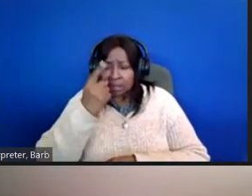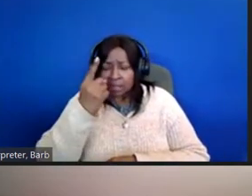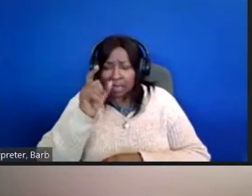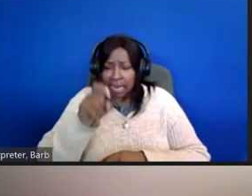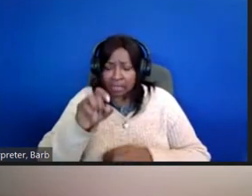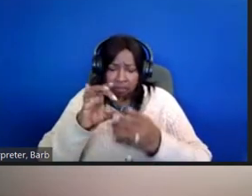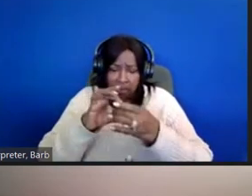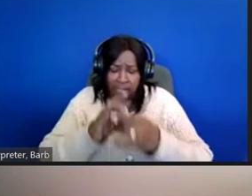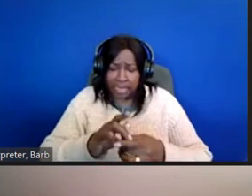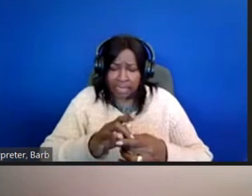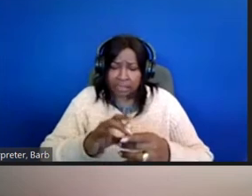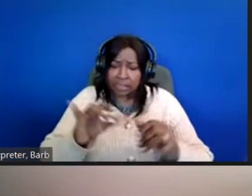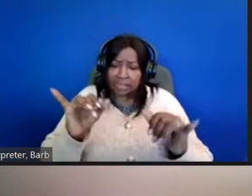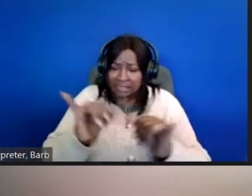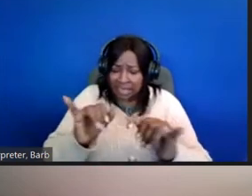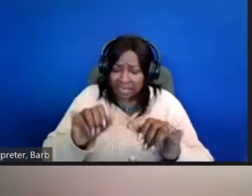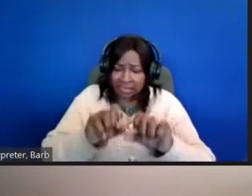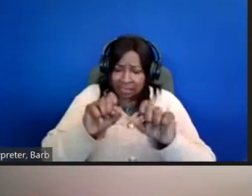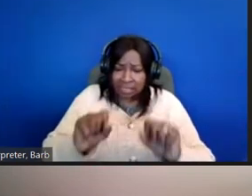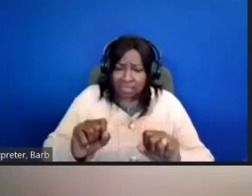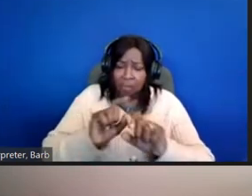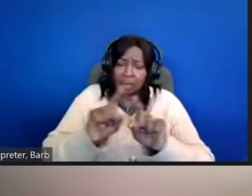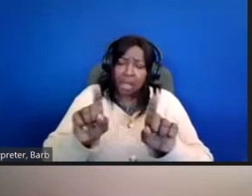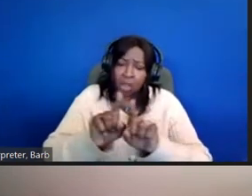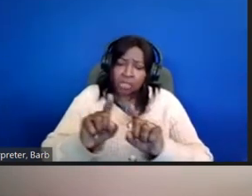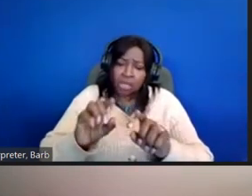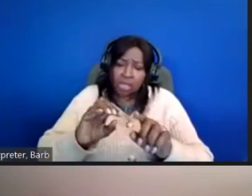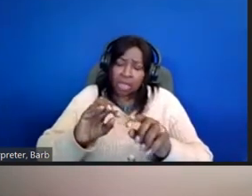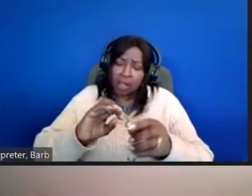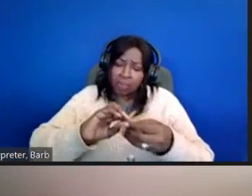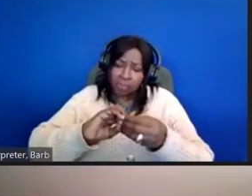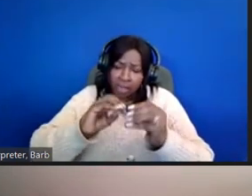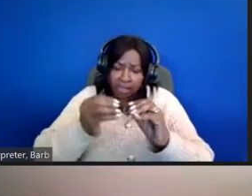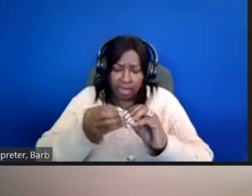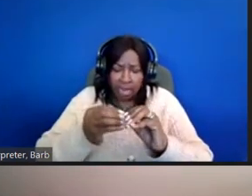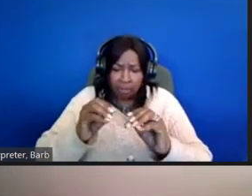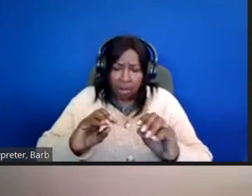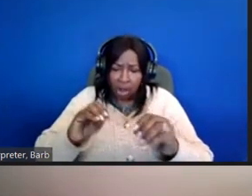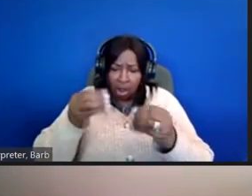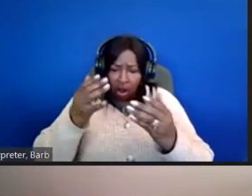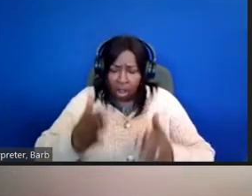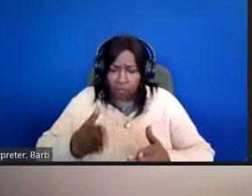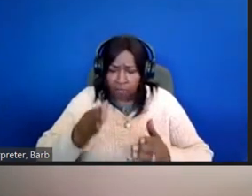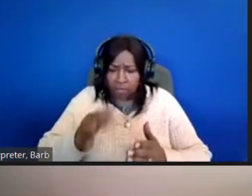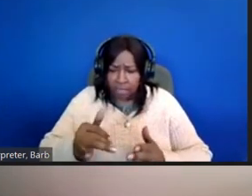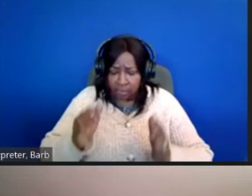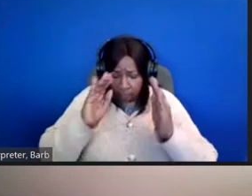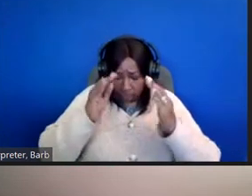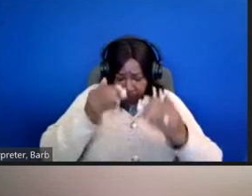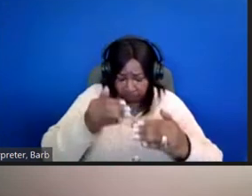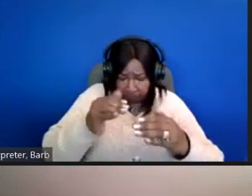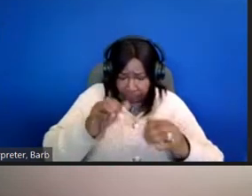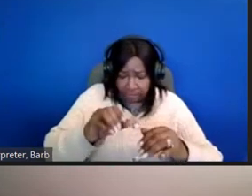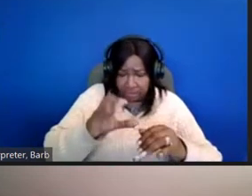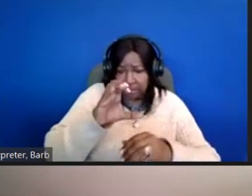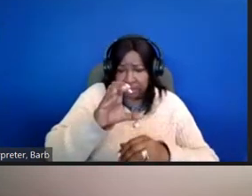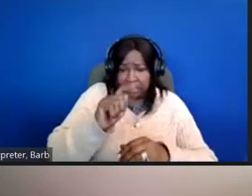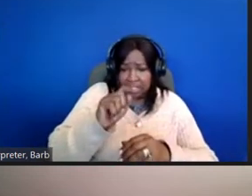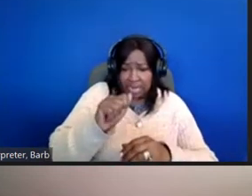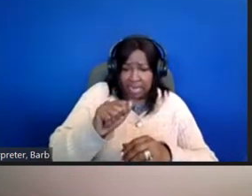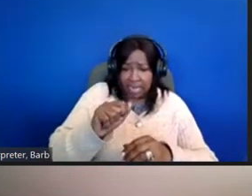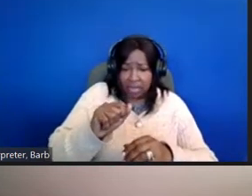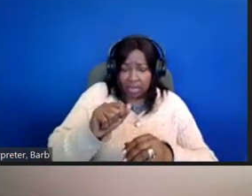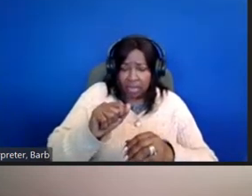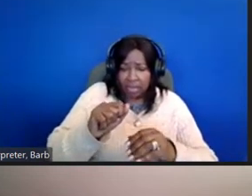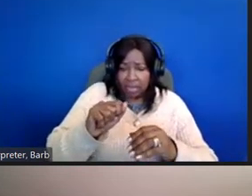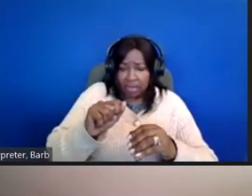the number of officers that are dedicated to the CTA versus other systems. So that's my